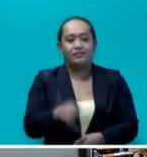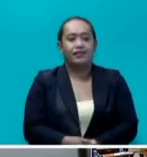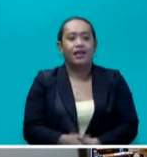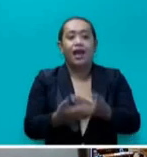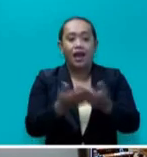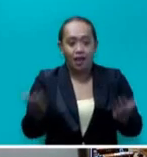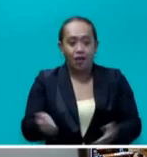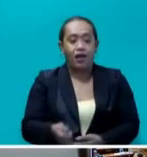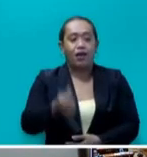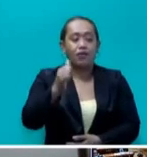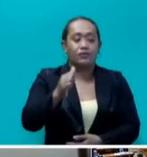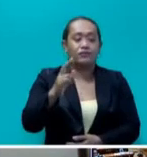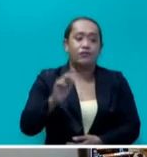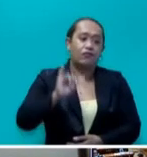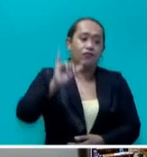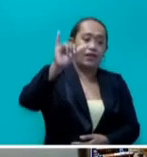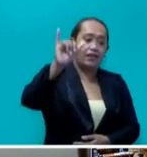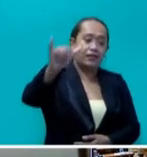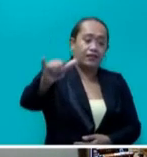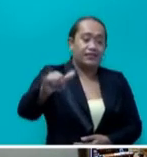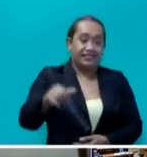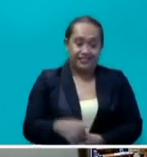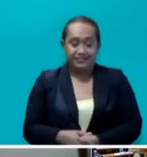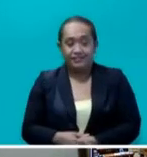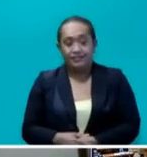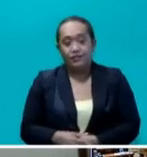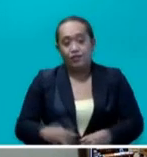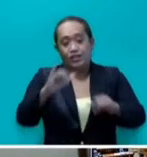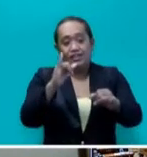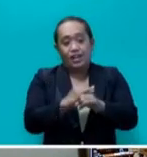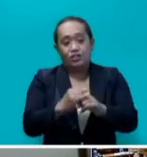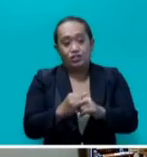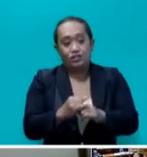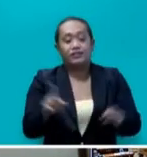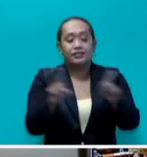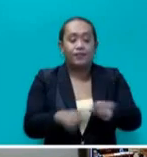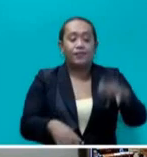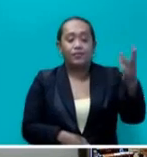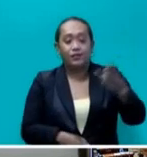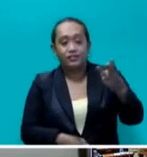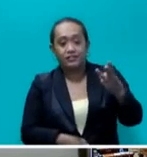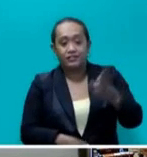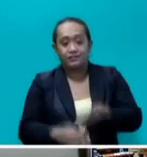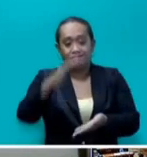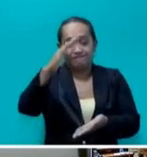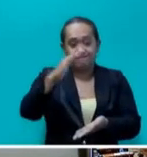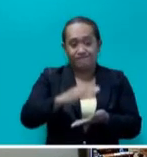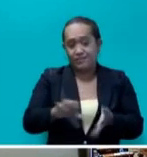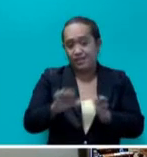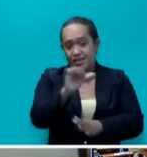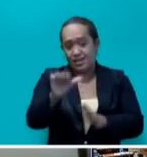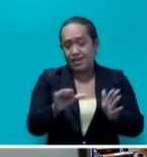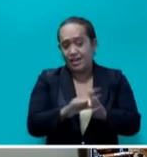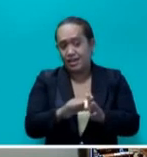for flight crew members of international commercial scheduled flights. 13, increase in the age limit for used and reconditioned petrol and